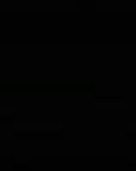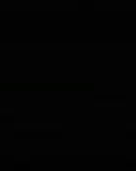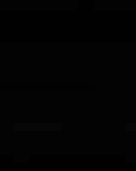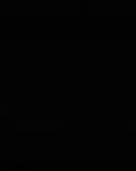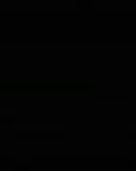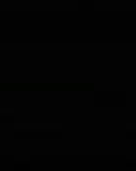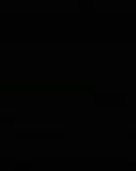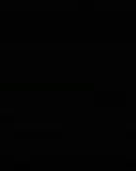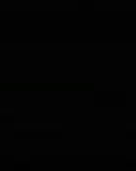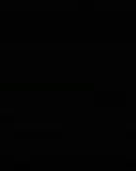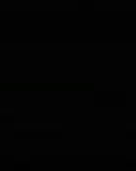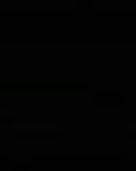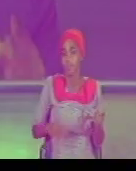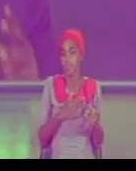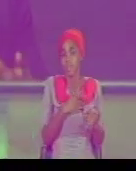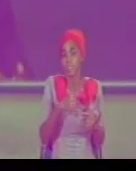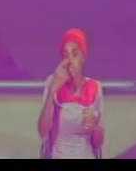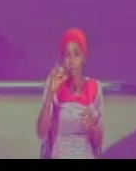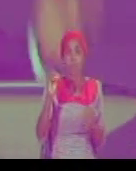oh, this